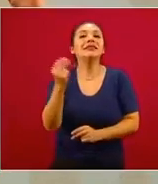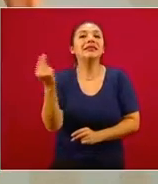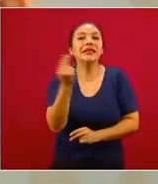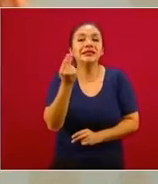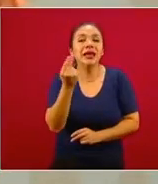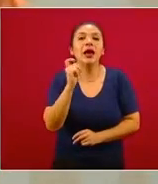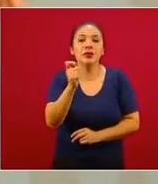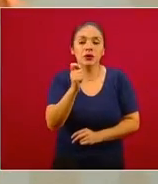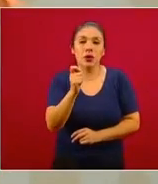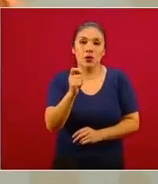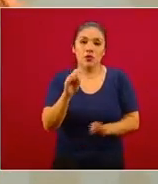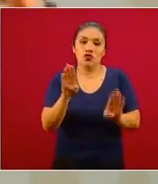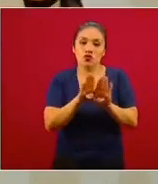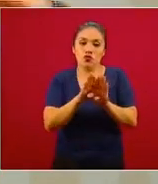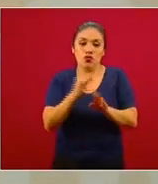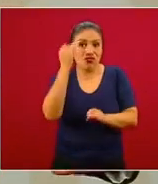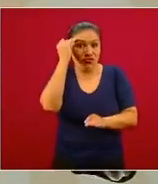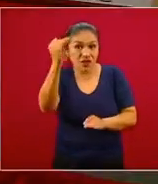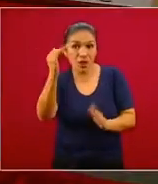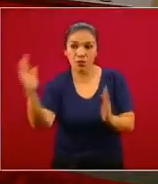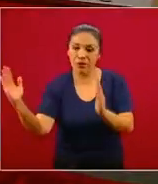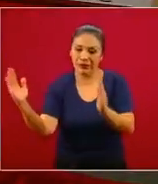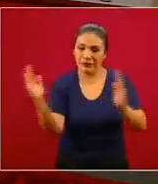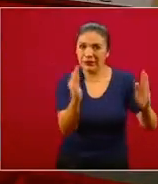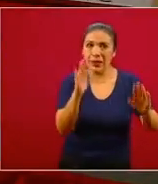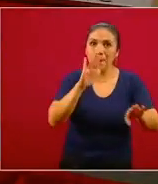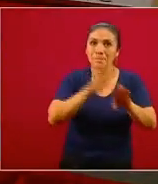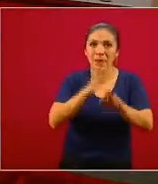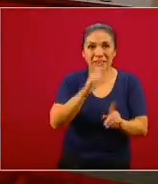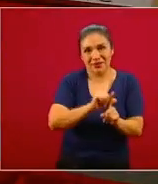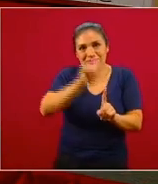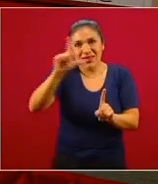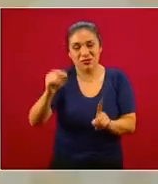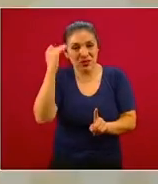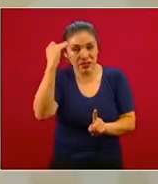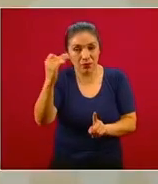2. Move the peak and make it lower.